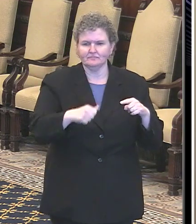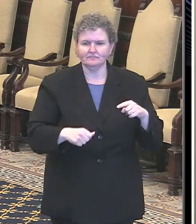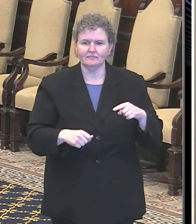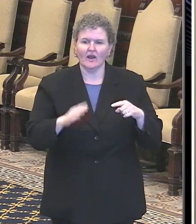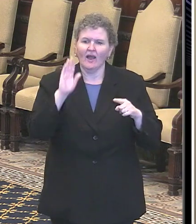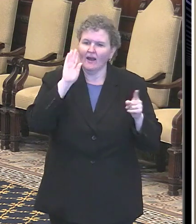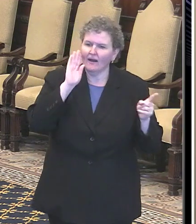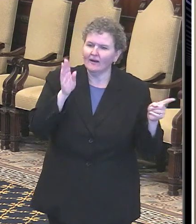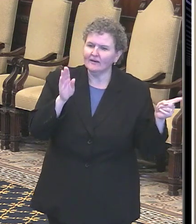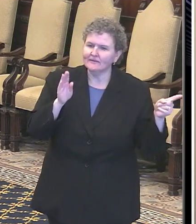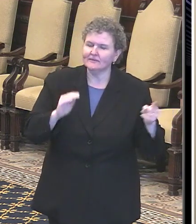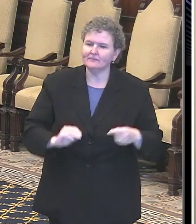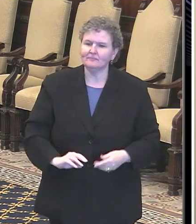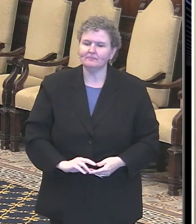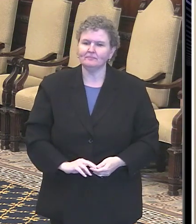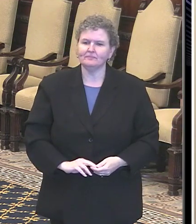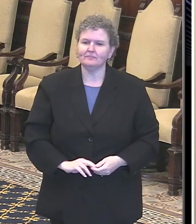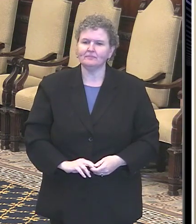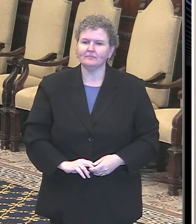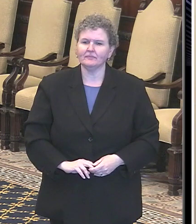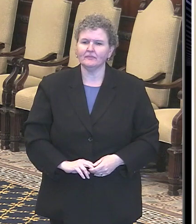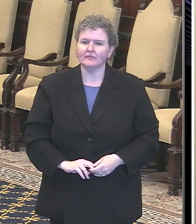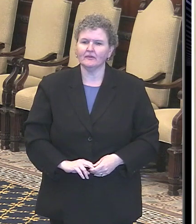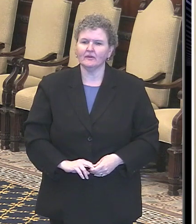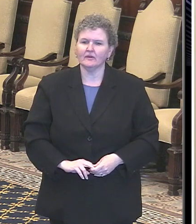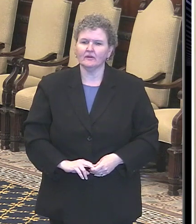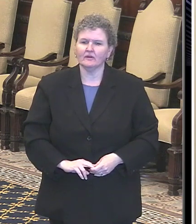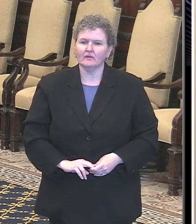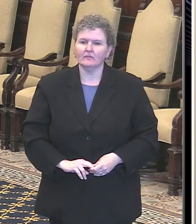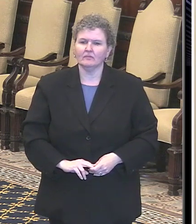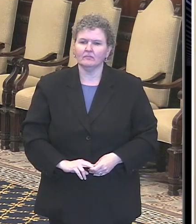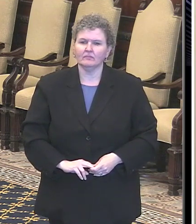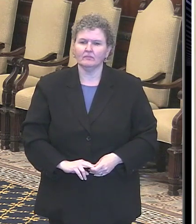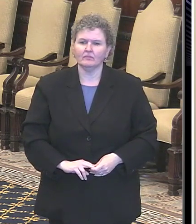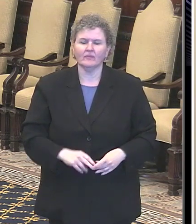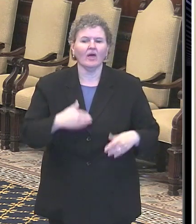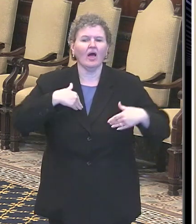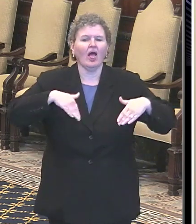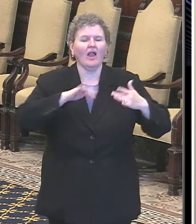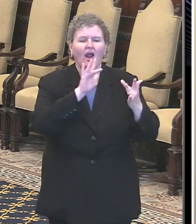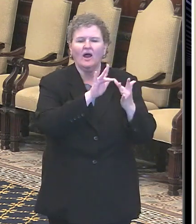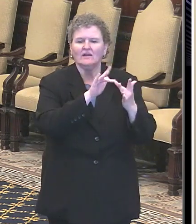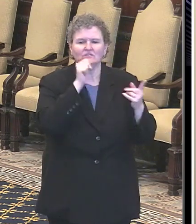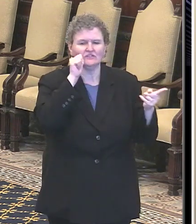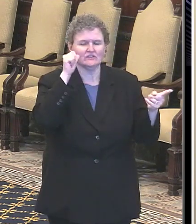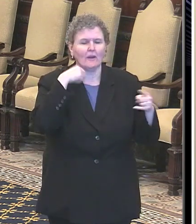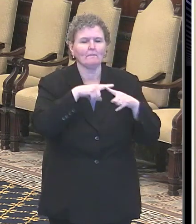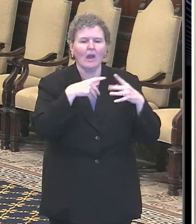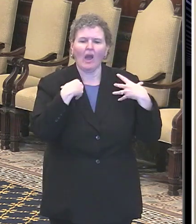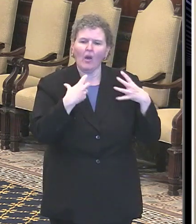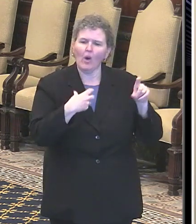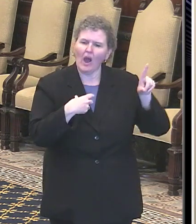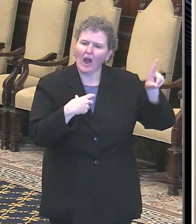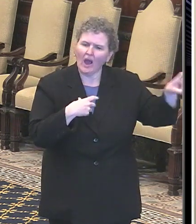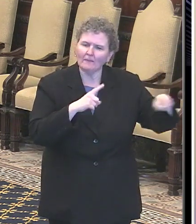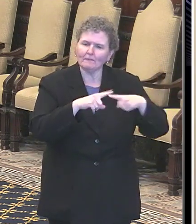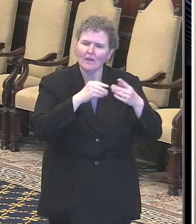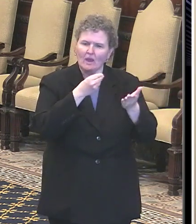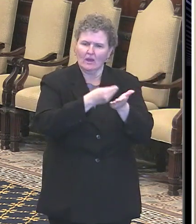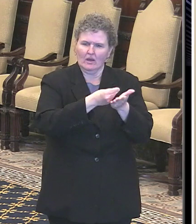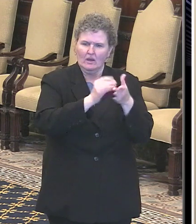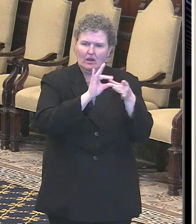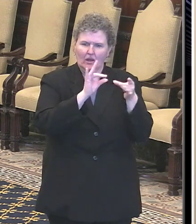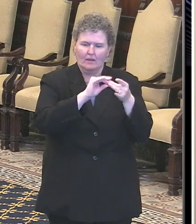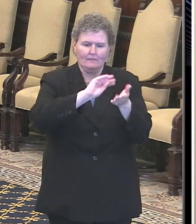Just want to follow up because I didn't get a chance to ask you yesterday, and I wanted to ask, coming as the budget issues